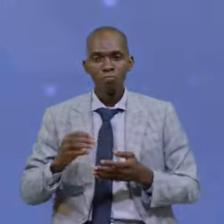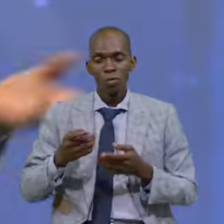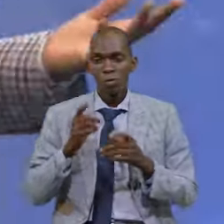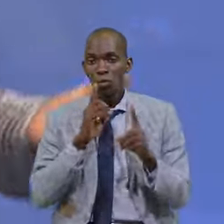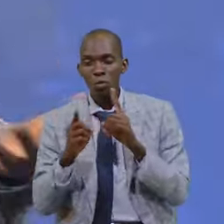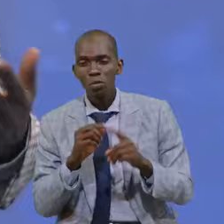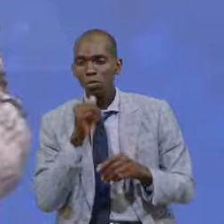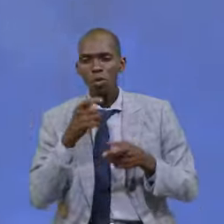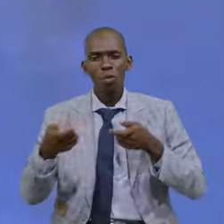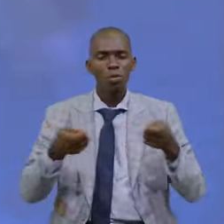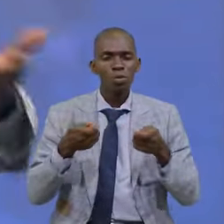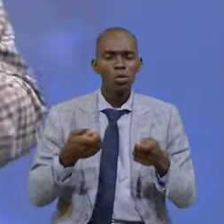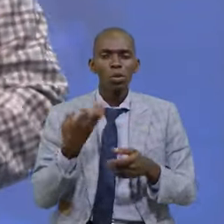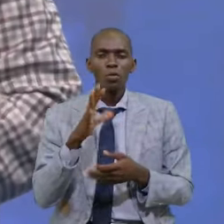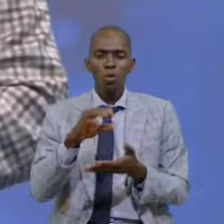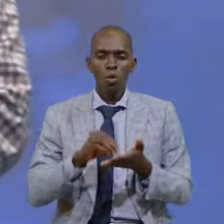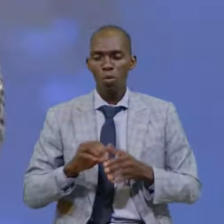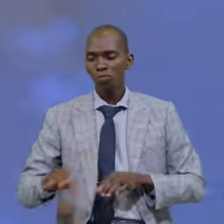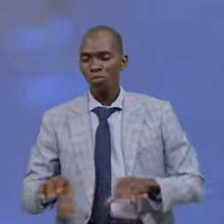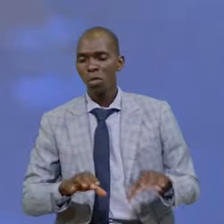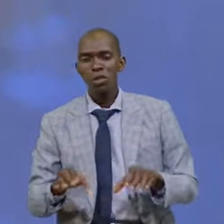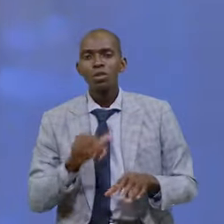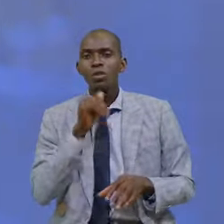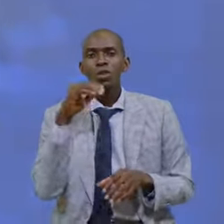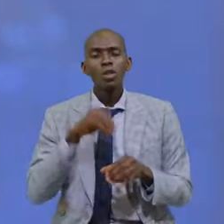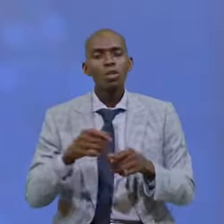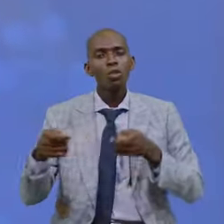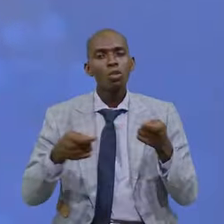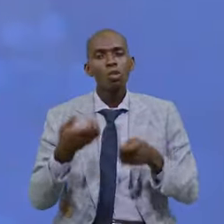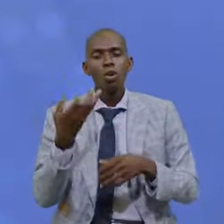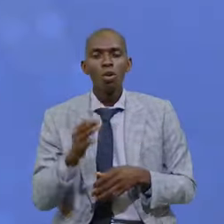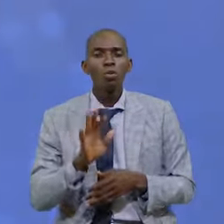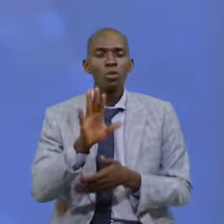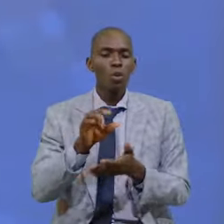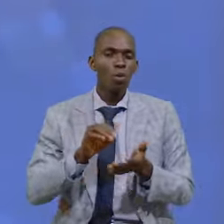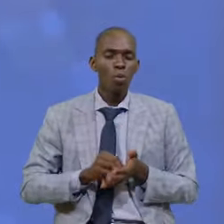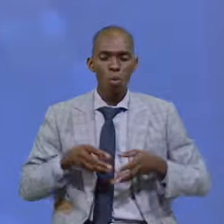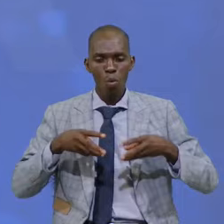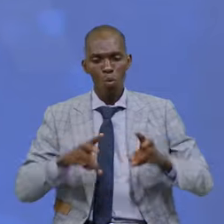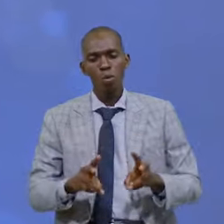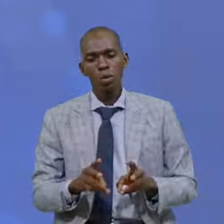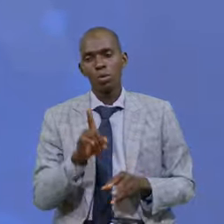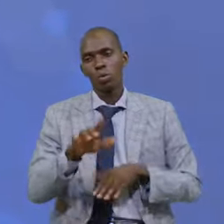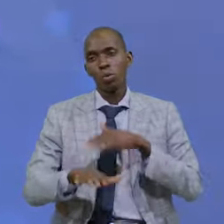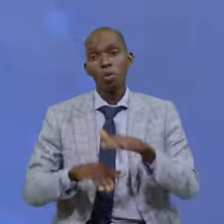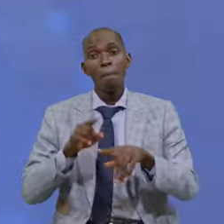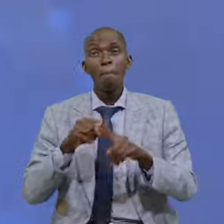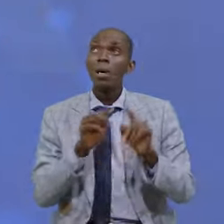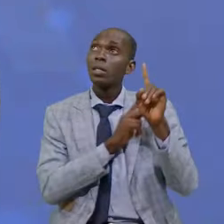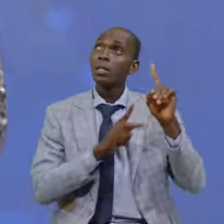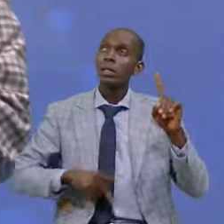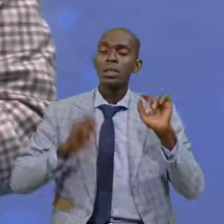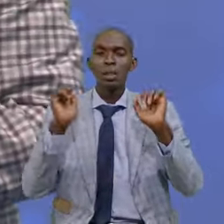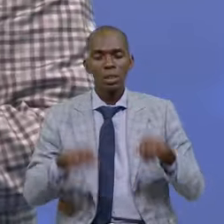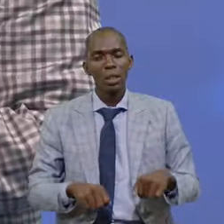action. You're not in control of the way and the path you walk. But the King of Kings has sent tonight